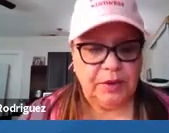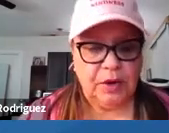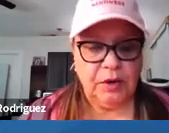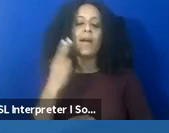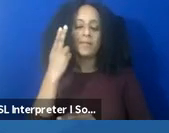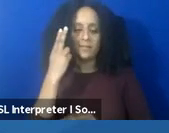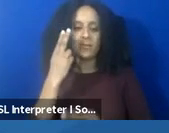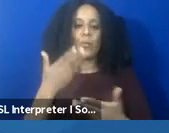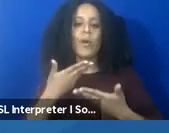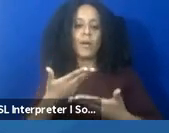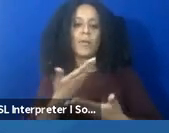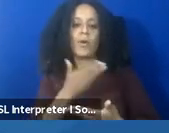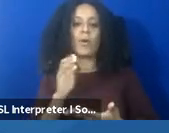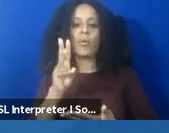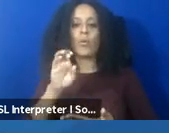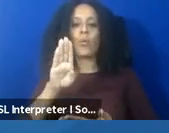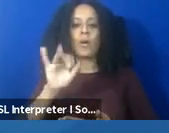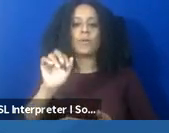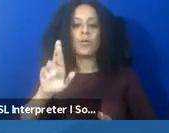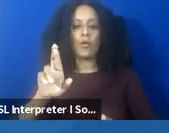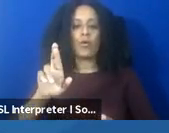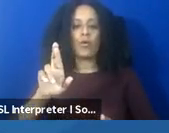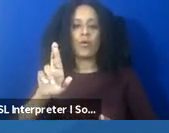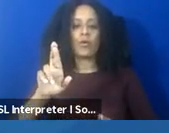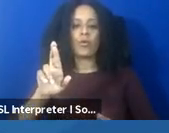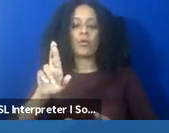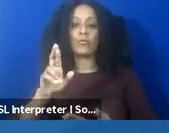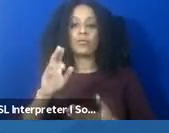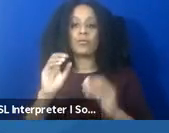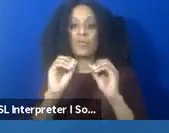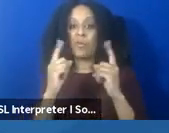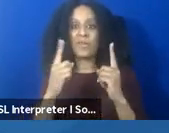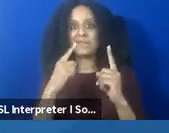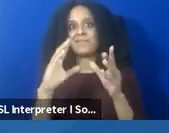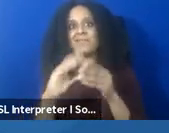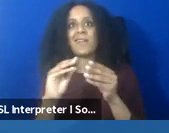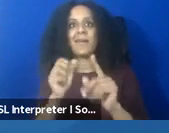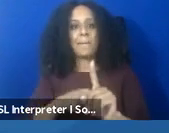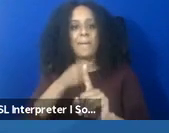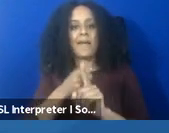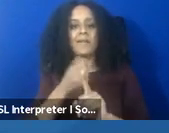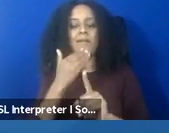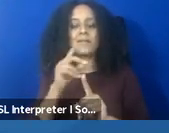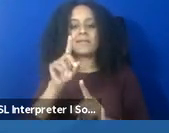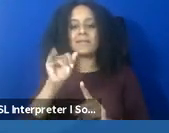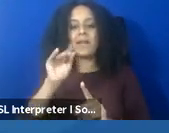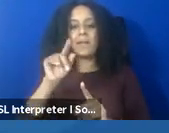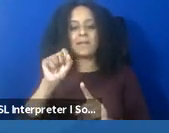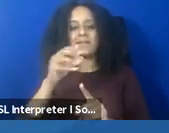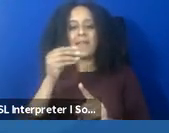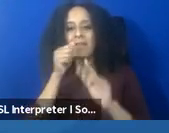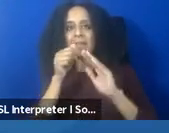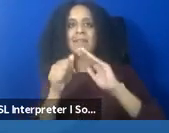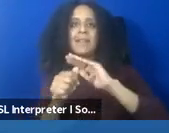our webinar, What No One is Saying, the Impact of Diabetes on Hearing and Balance.